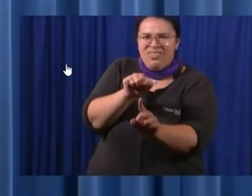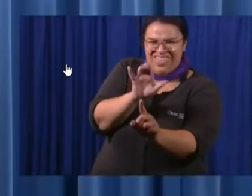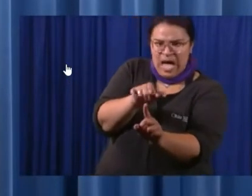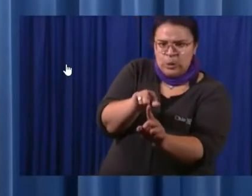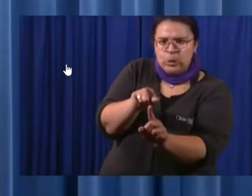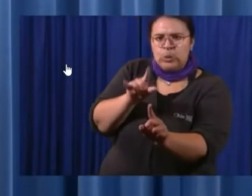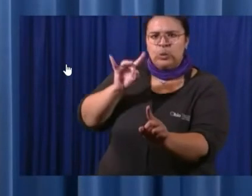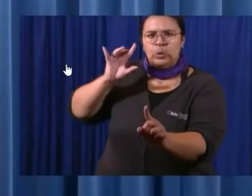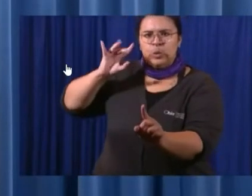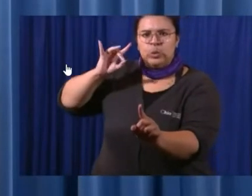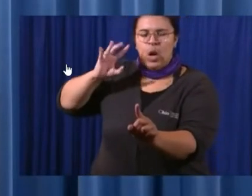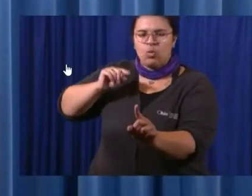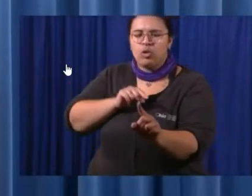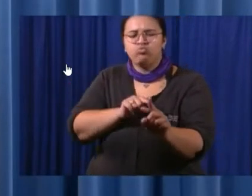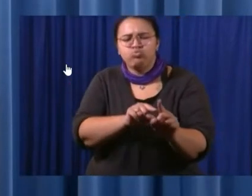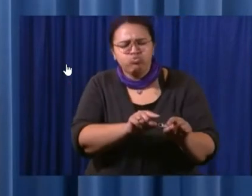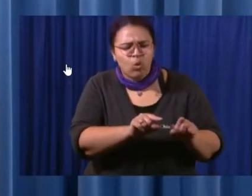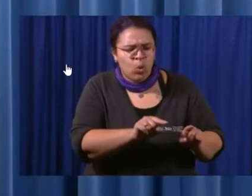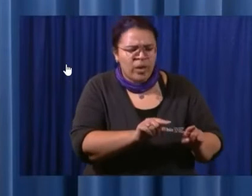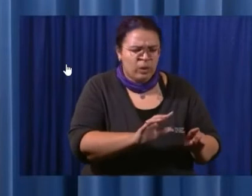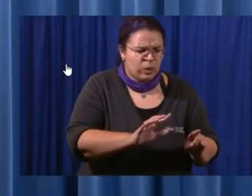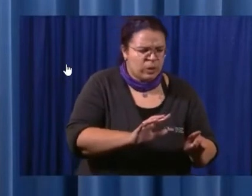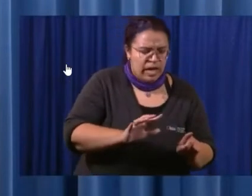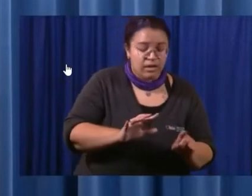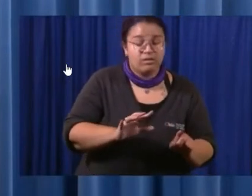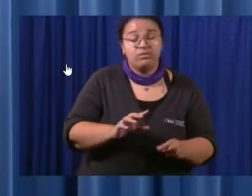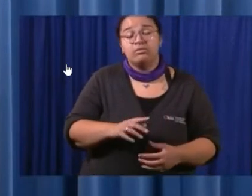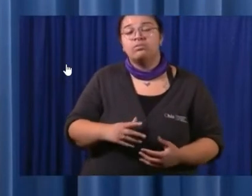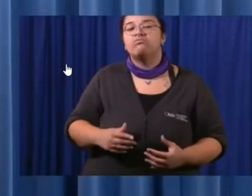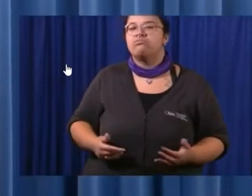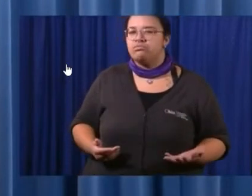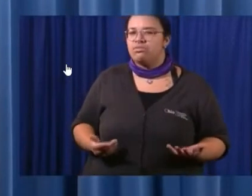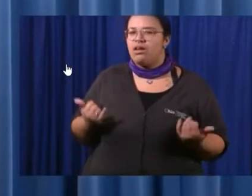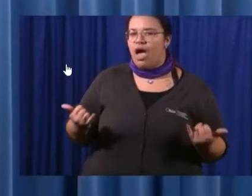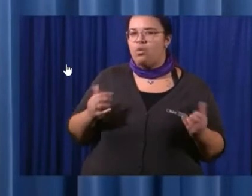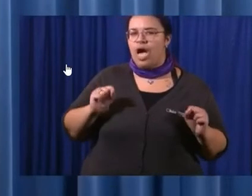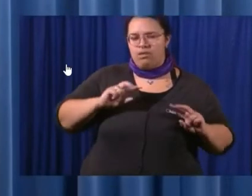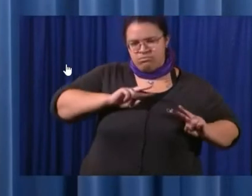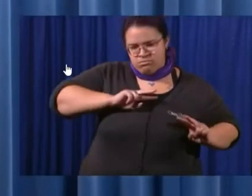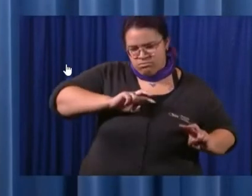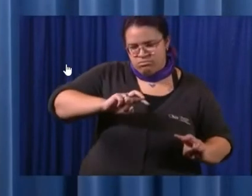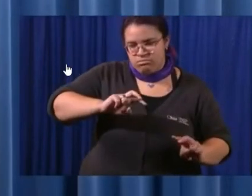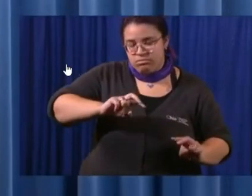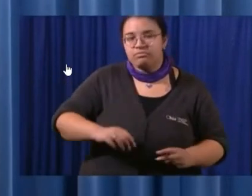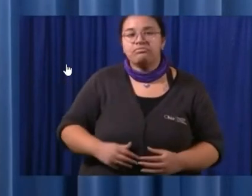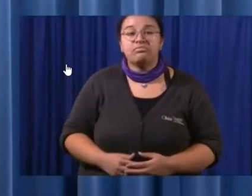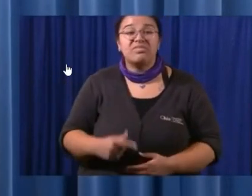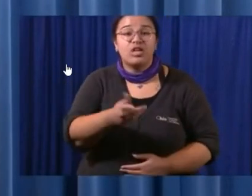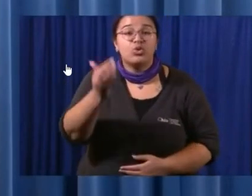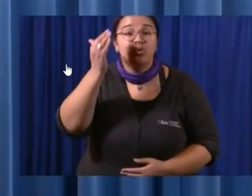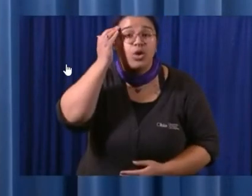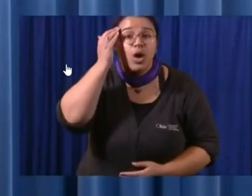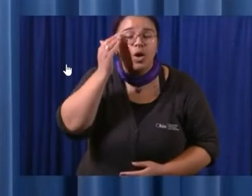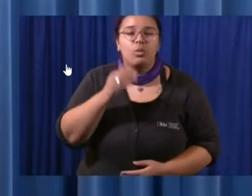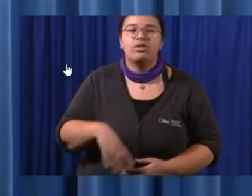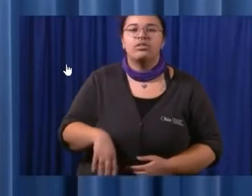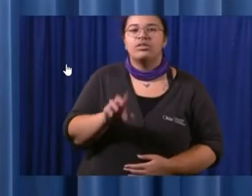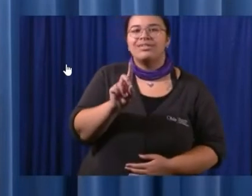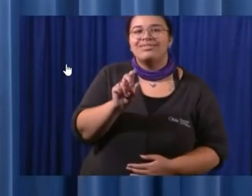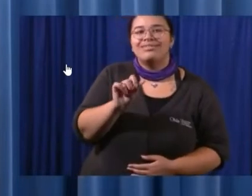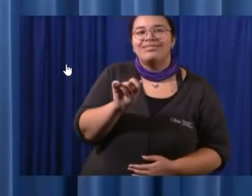in, for example, as you know, into Dayton. We've been surging into Hamilton County, Montgomery